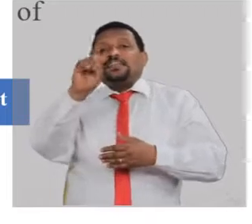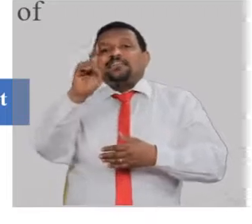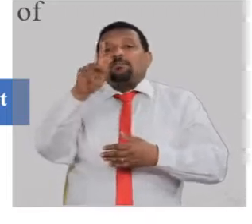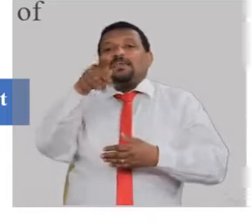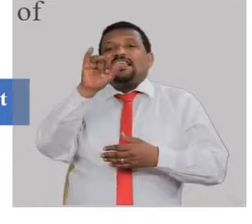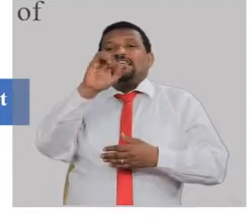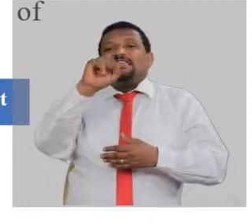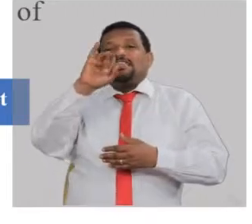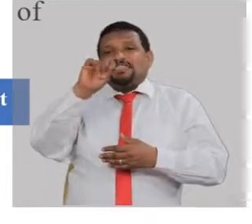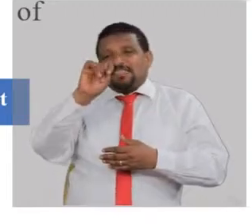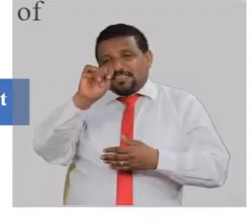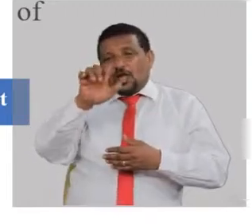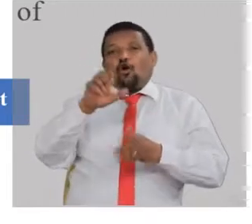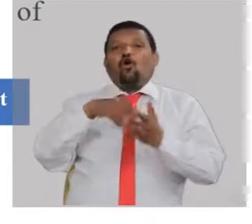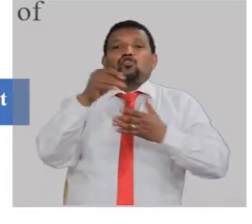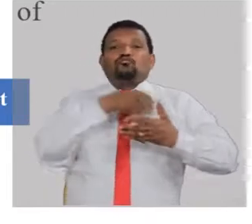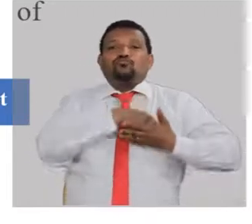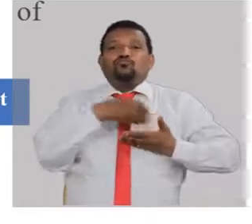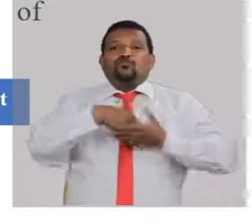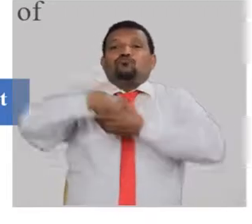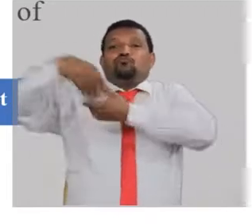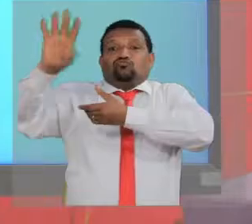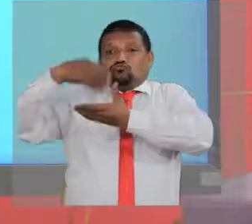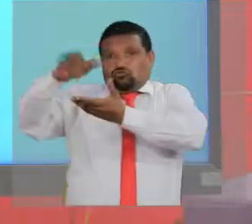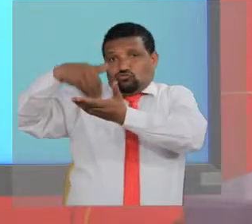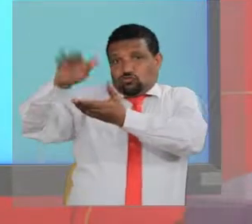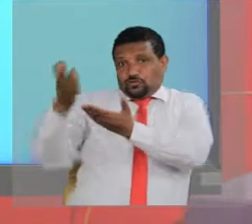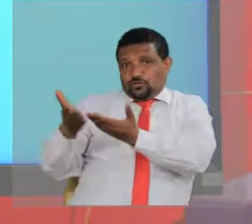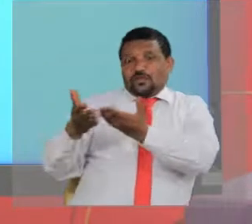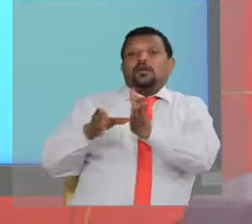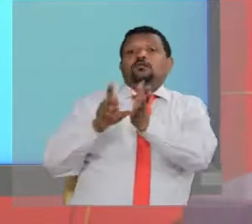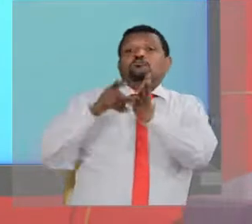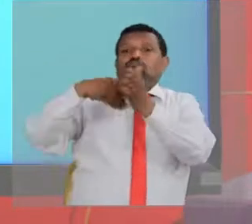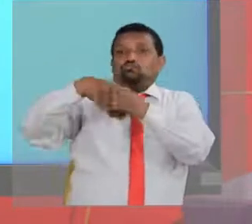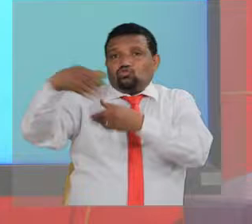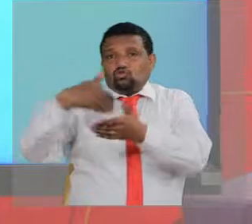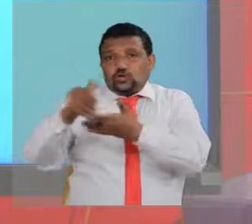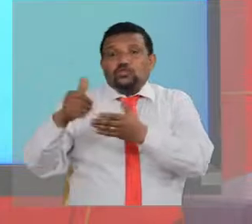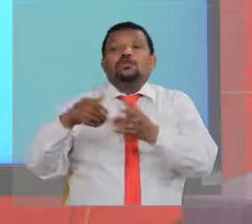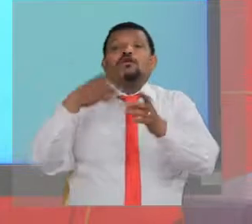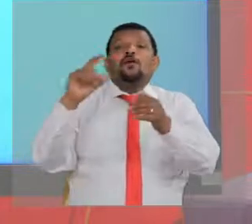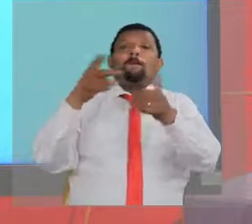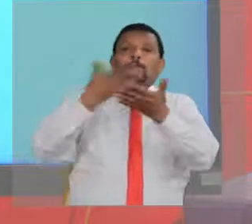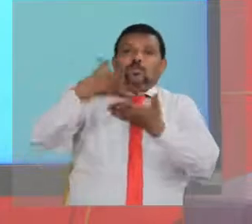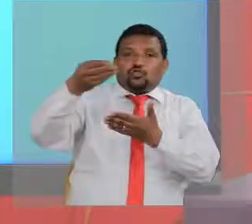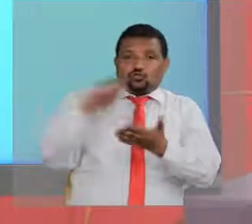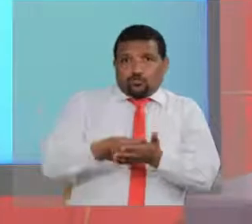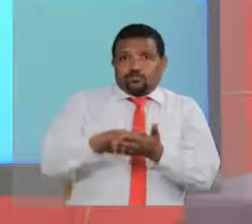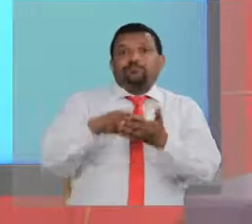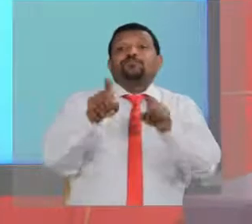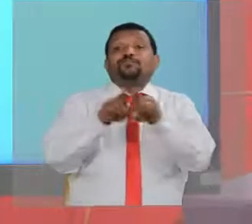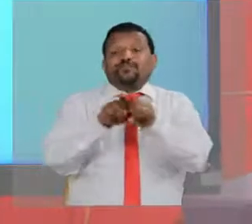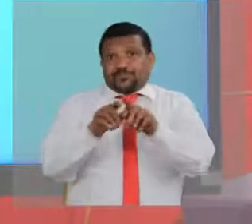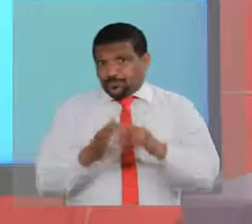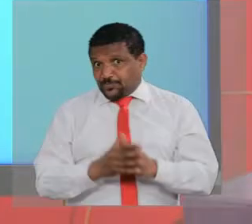explicit costs are out-of-pocket expenditures. Expenditures made for the purchase of such